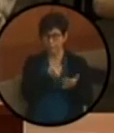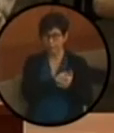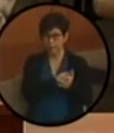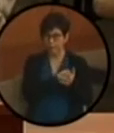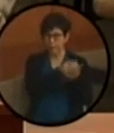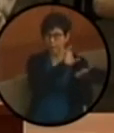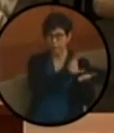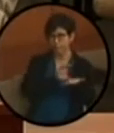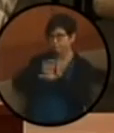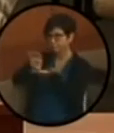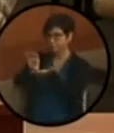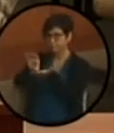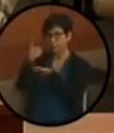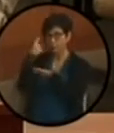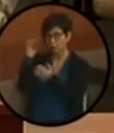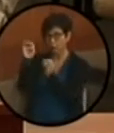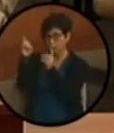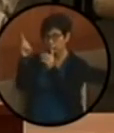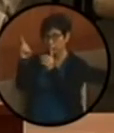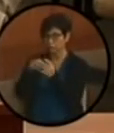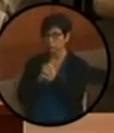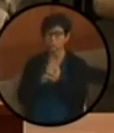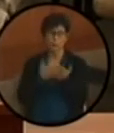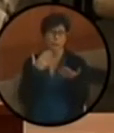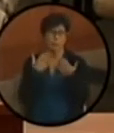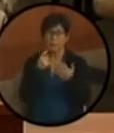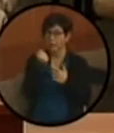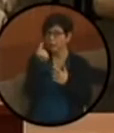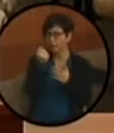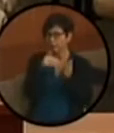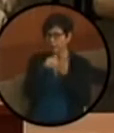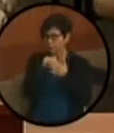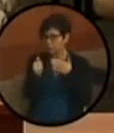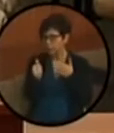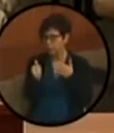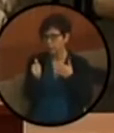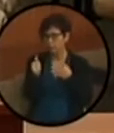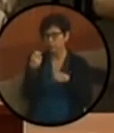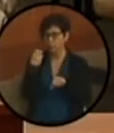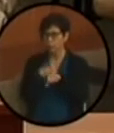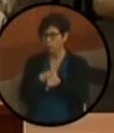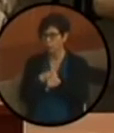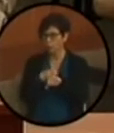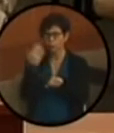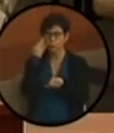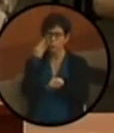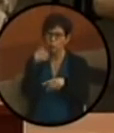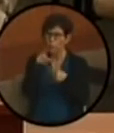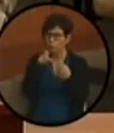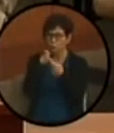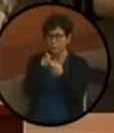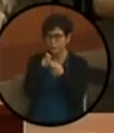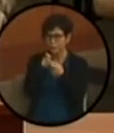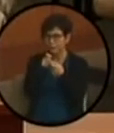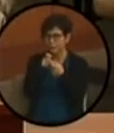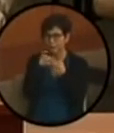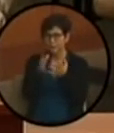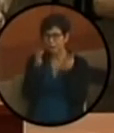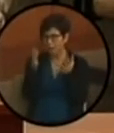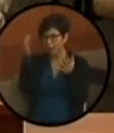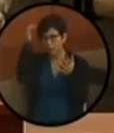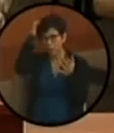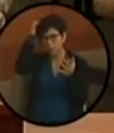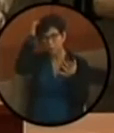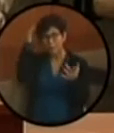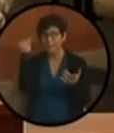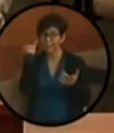to have a leg up, if it comes to $11,000, you know, it's kind of hard to look at the specific numbers if there's not a lot of accountability